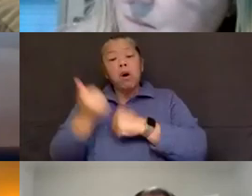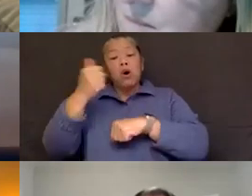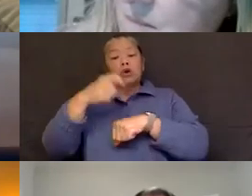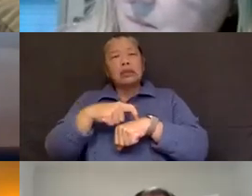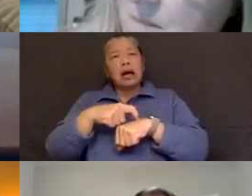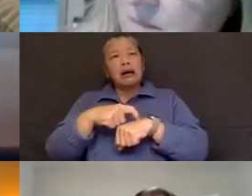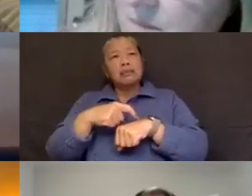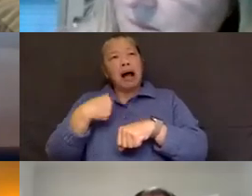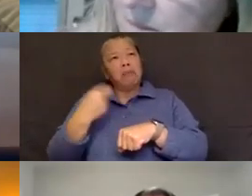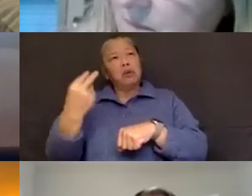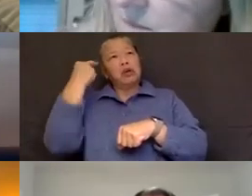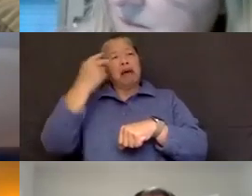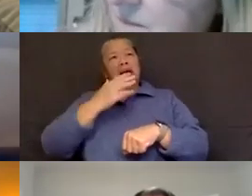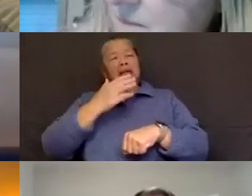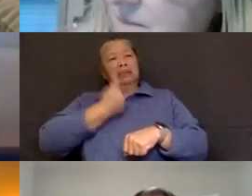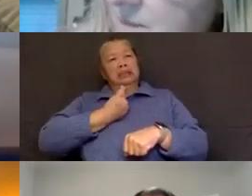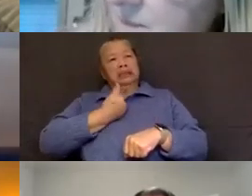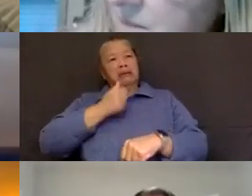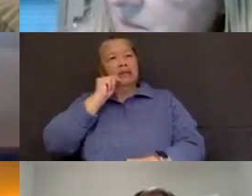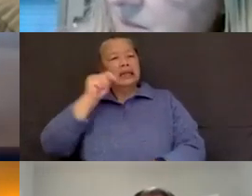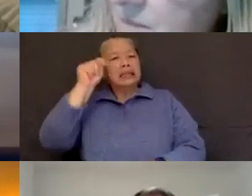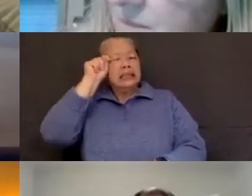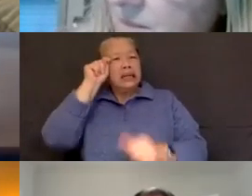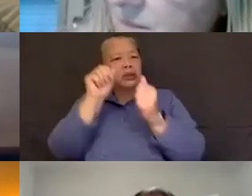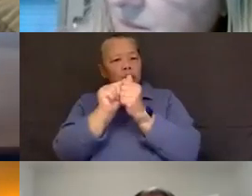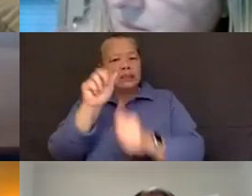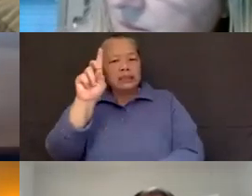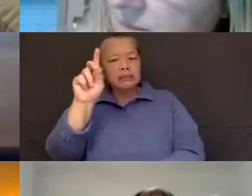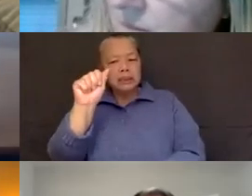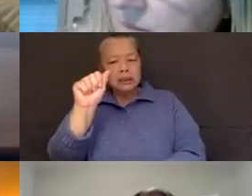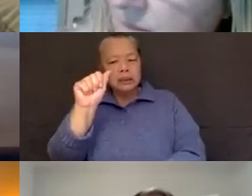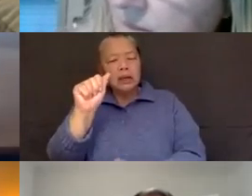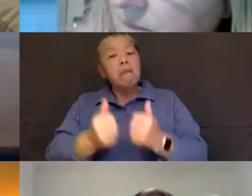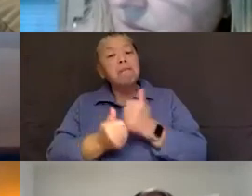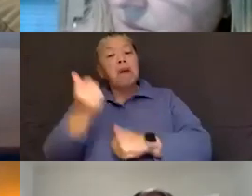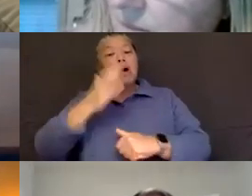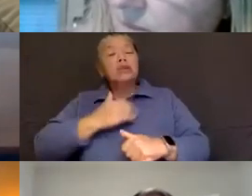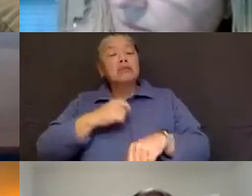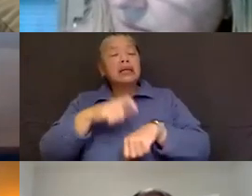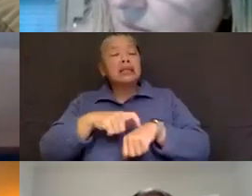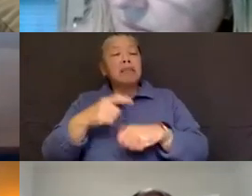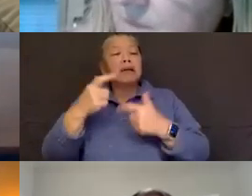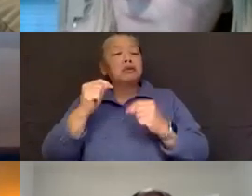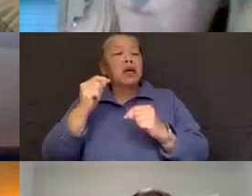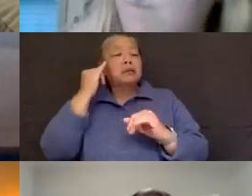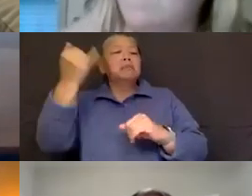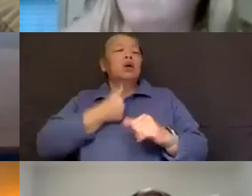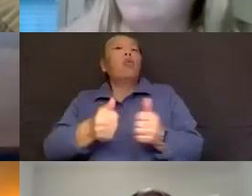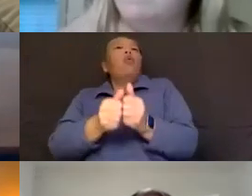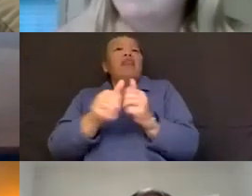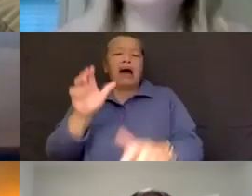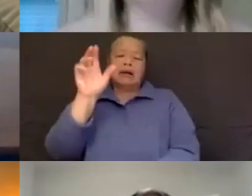when I was a teenager with a disability and who spent most of my time trying to pretend like I didn't have a disability, it